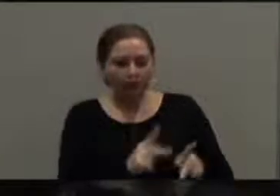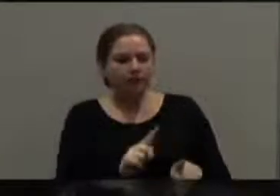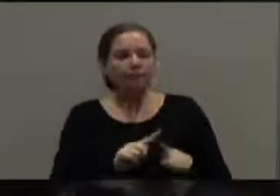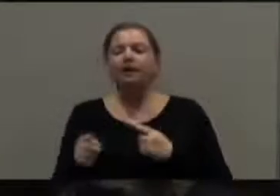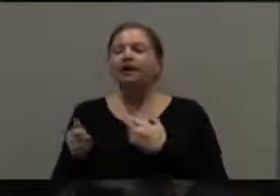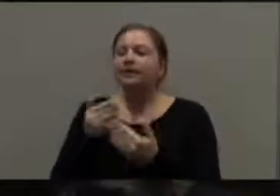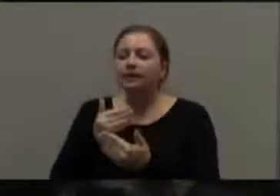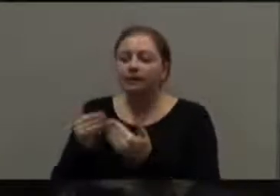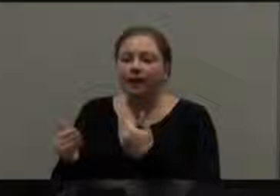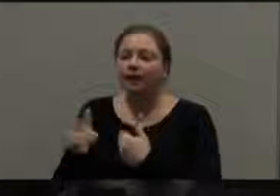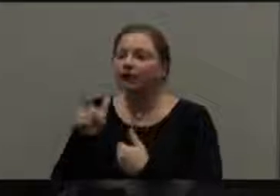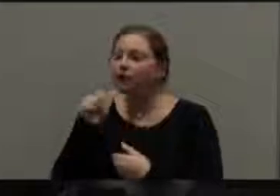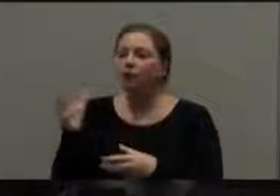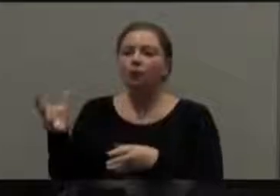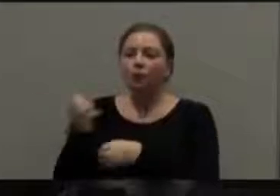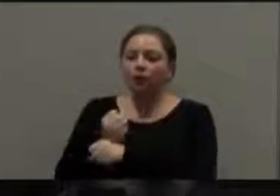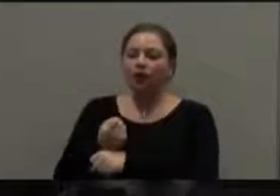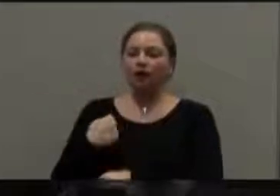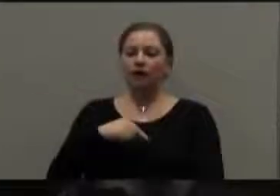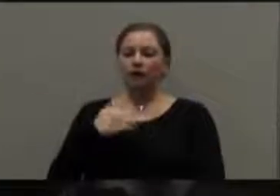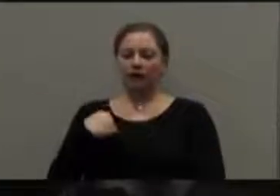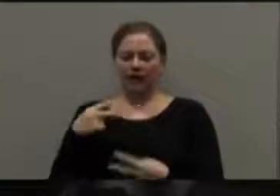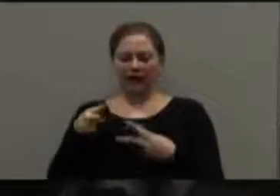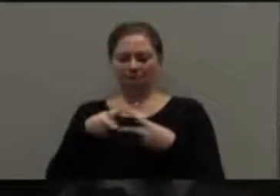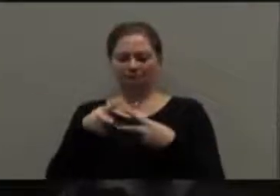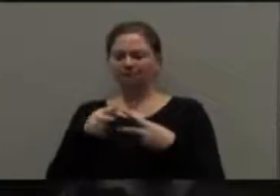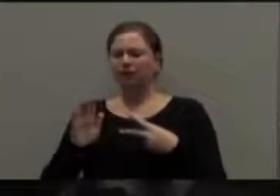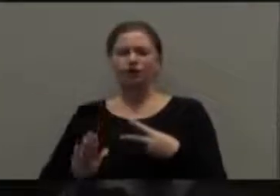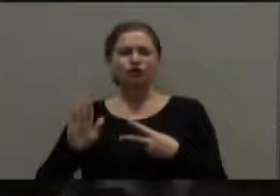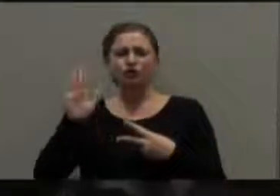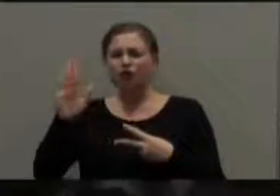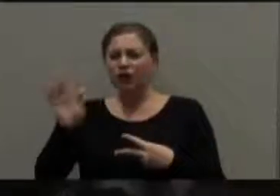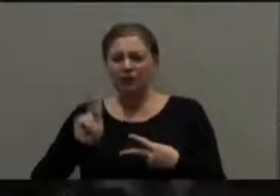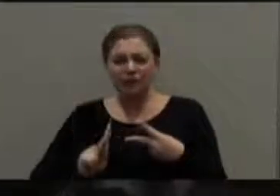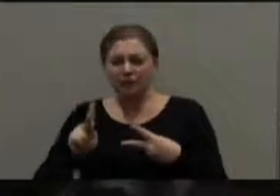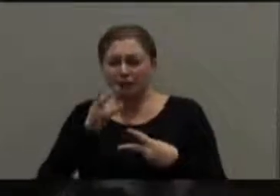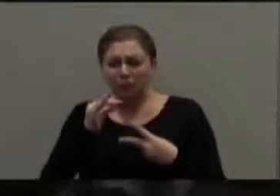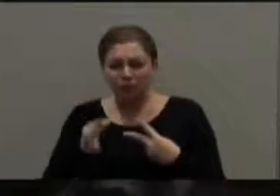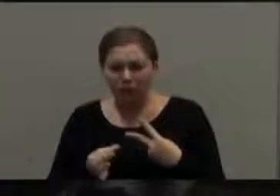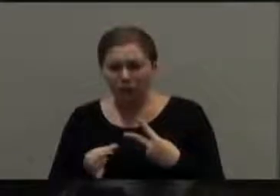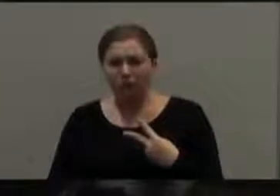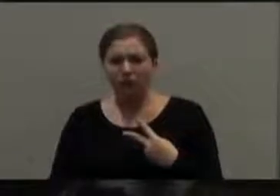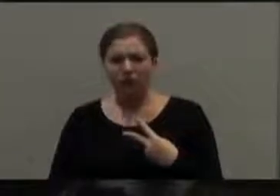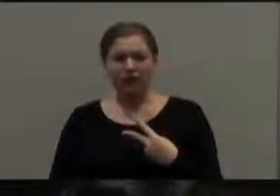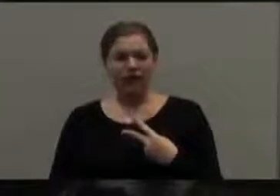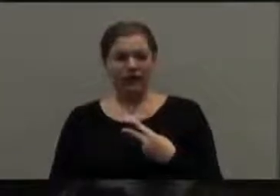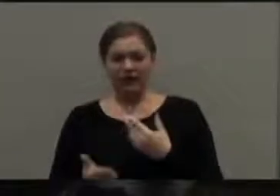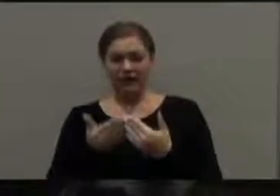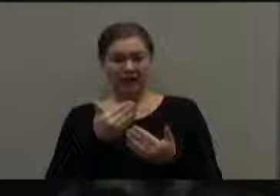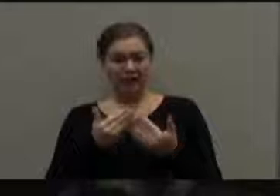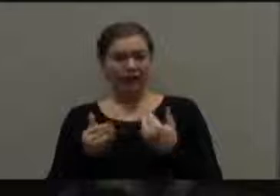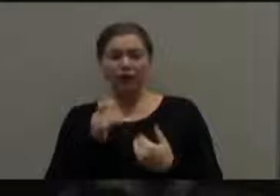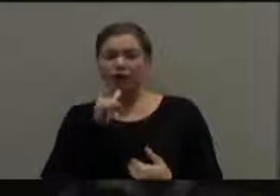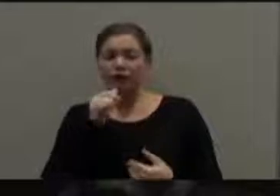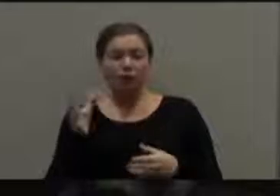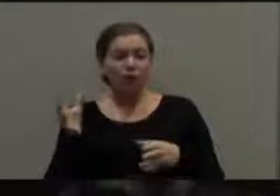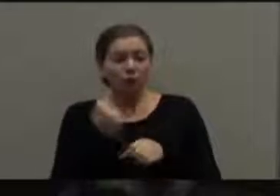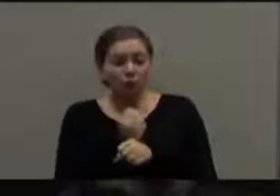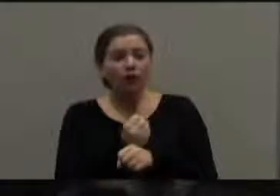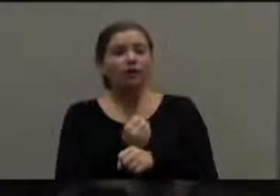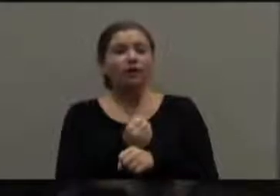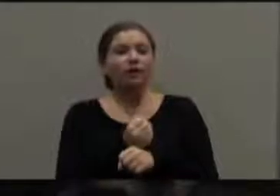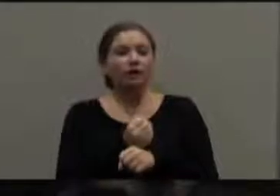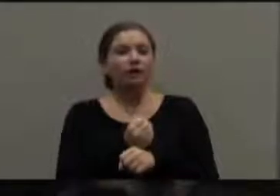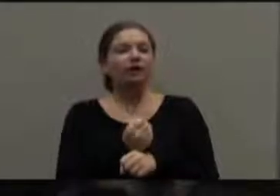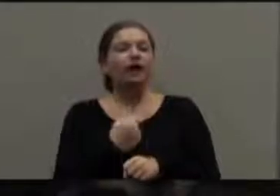had 2 great candidates, and at the end of the day, whoever won a majority, I did want to show 100%,